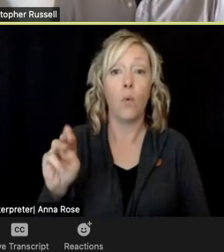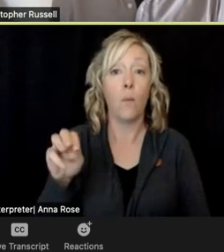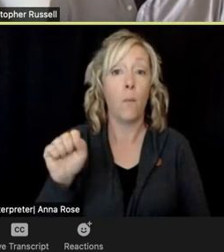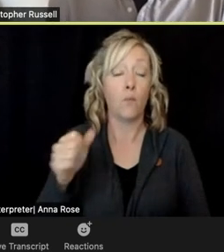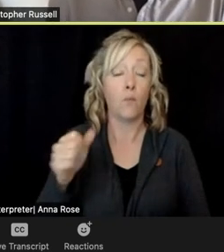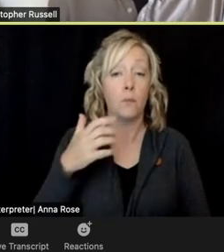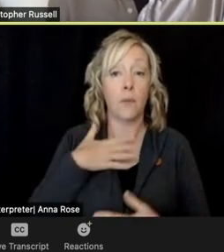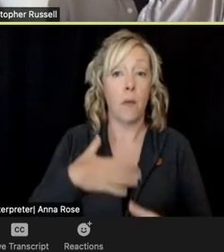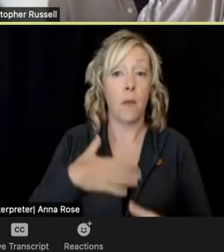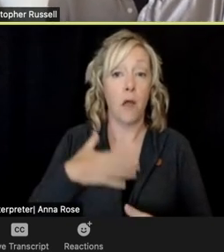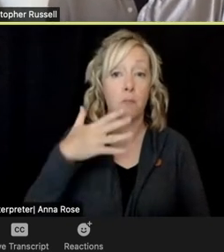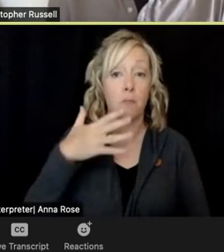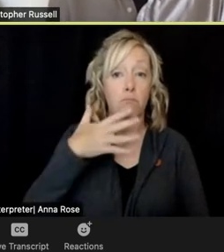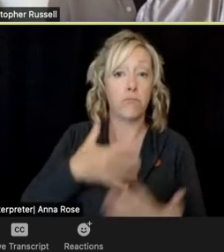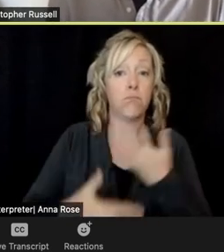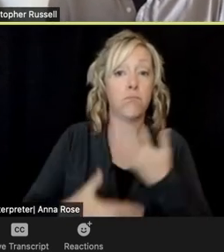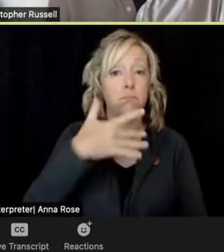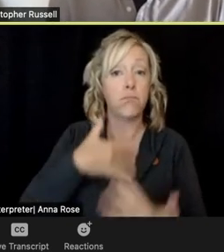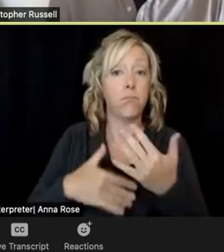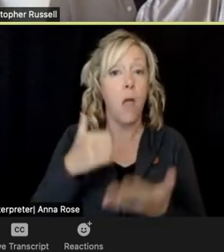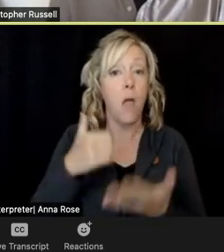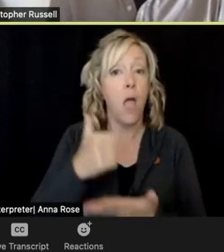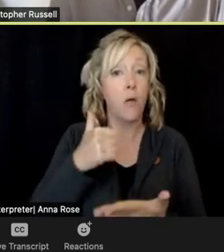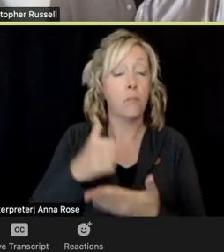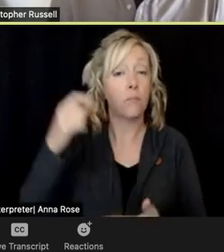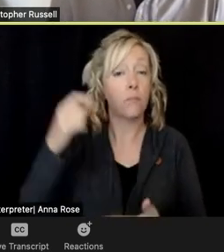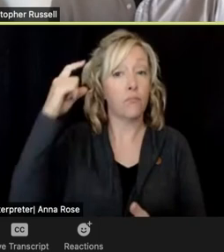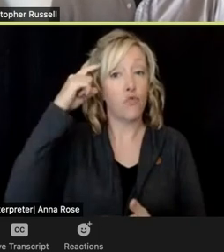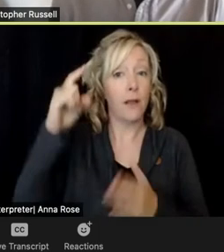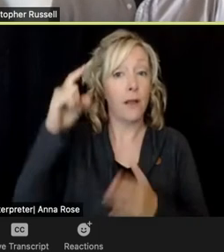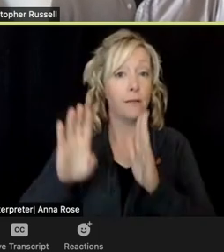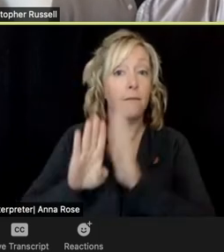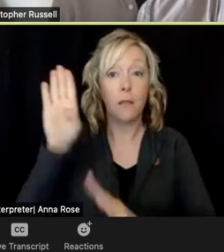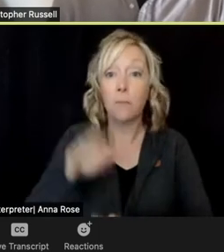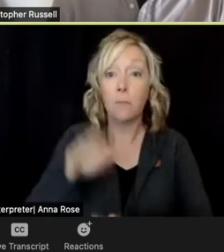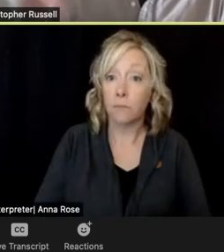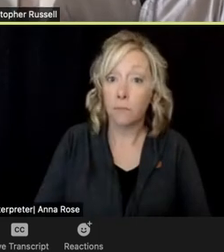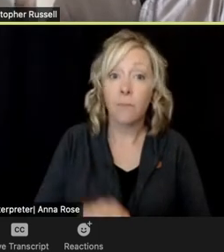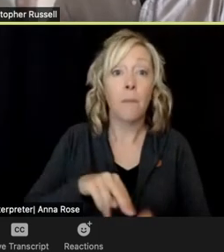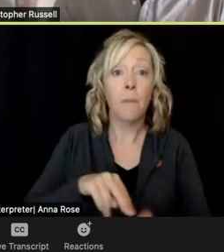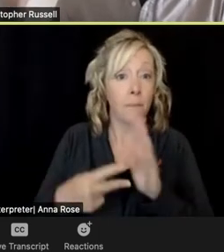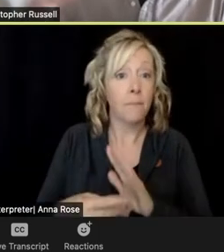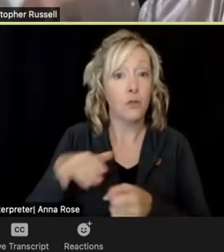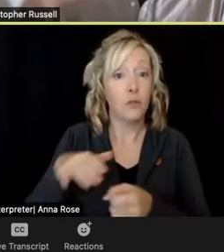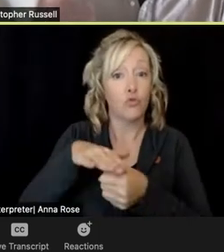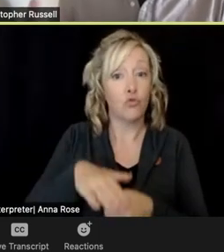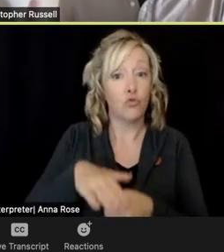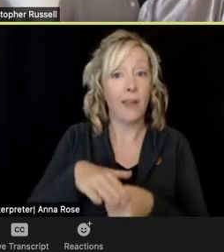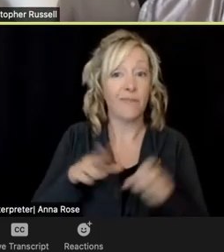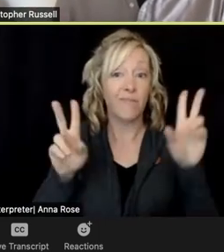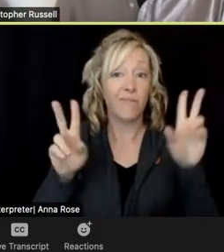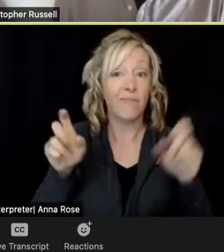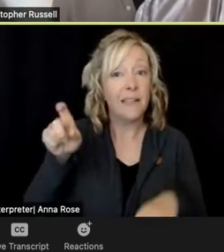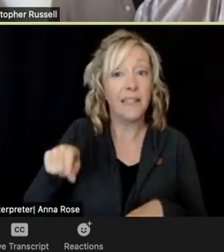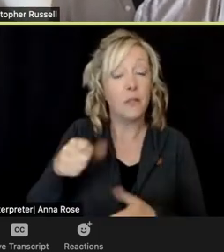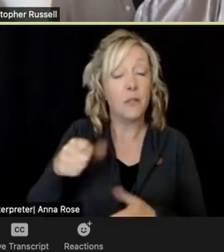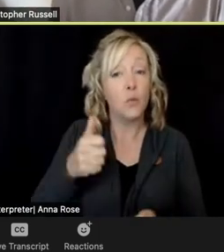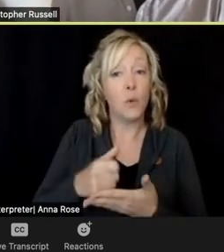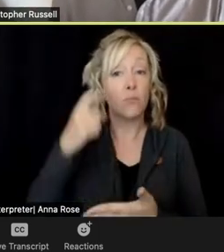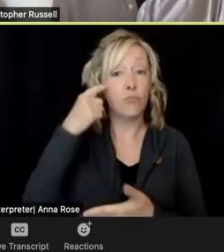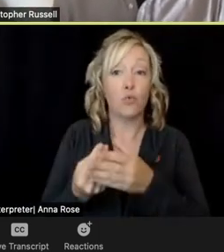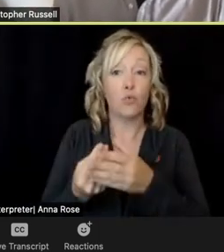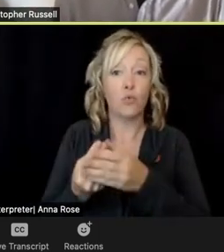stressed, actually promote brain development. We need stress in order for our brains to grow.